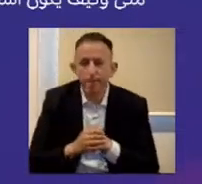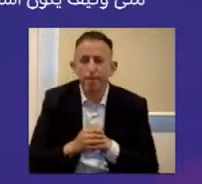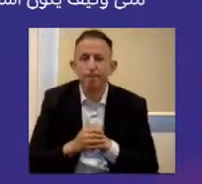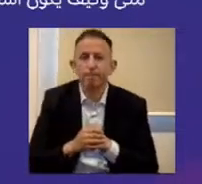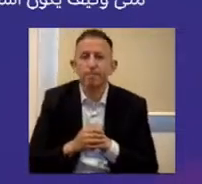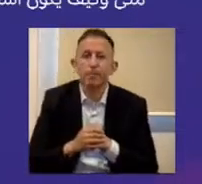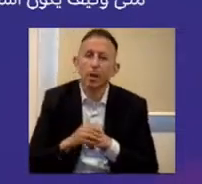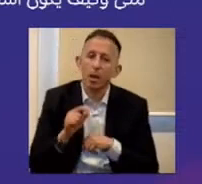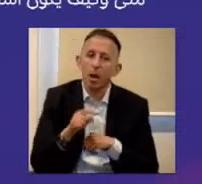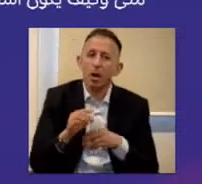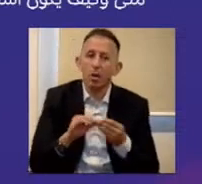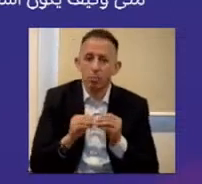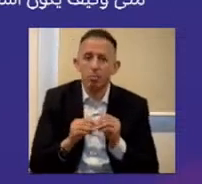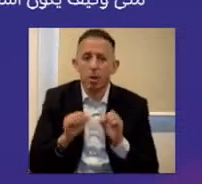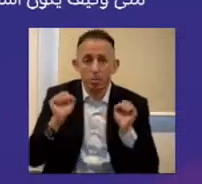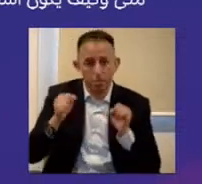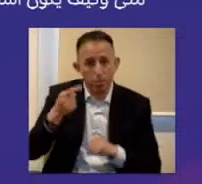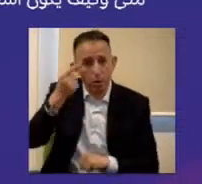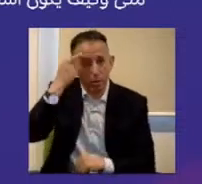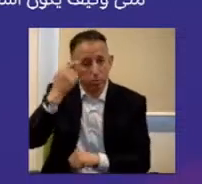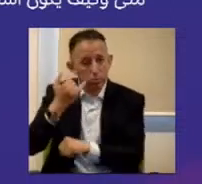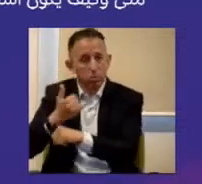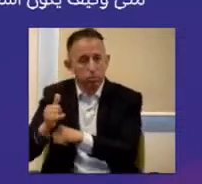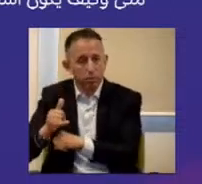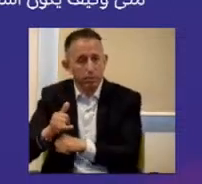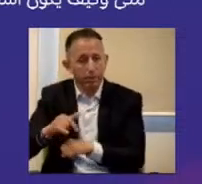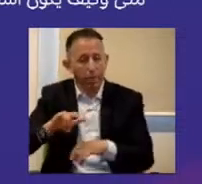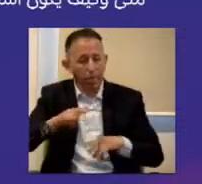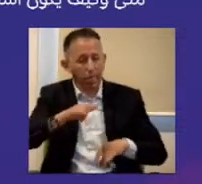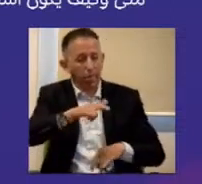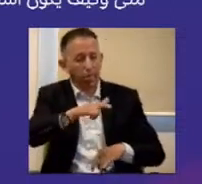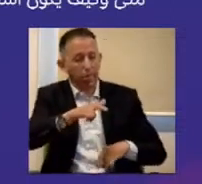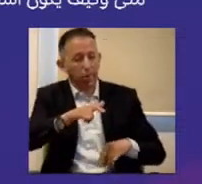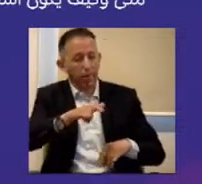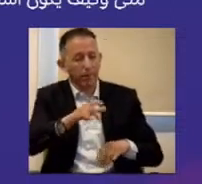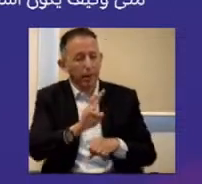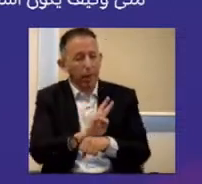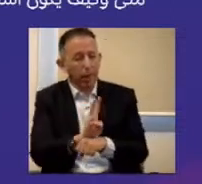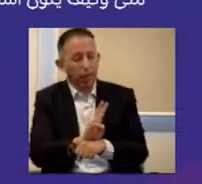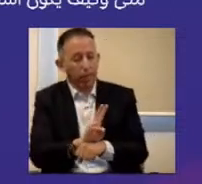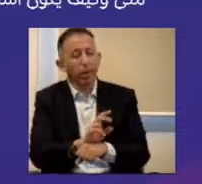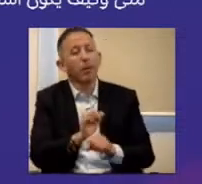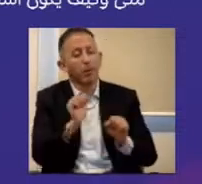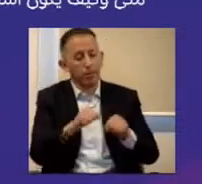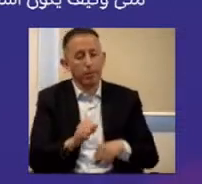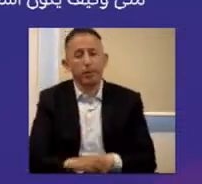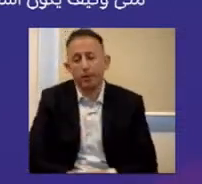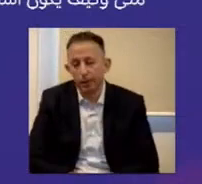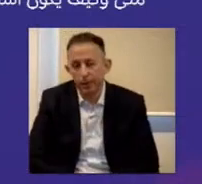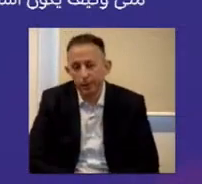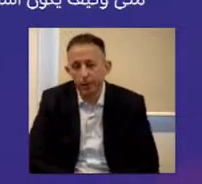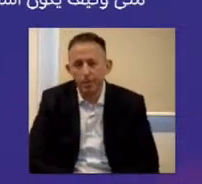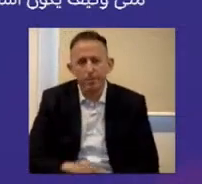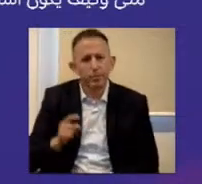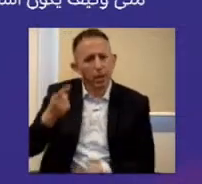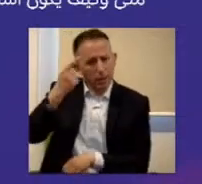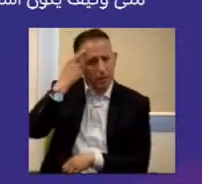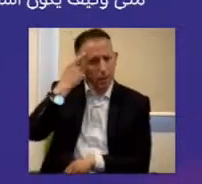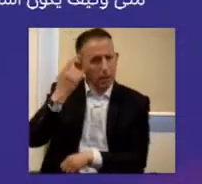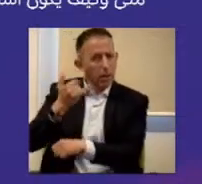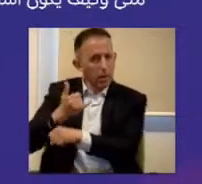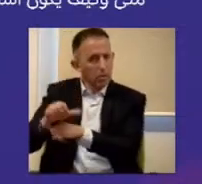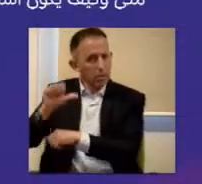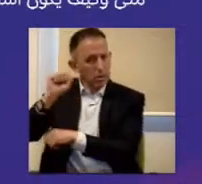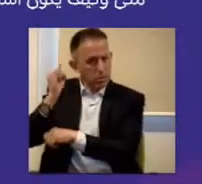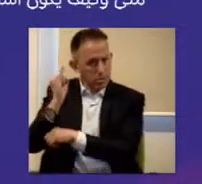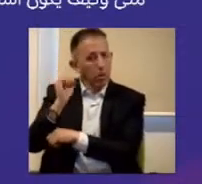Very easily. We are all easily manipulated. We do not consider this to be the case, but demonstrations are huge.